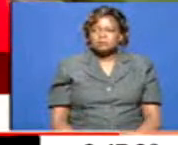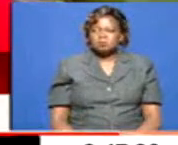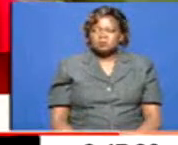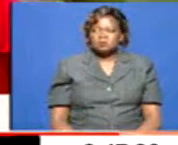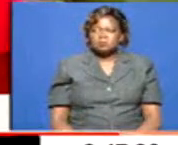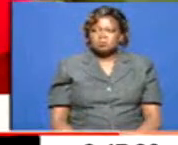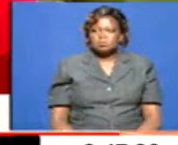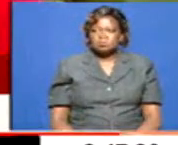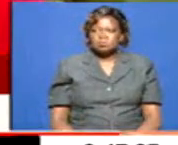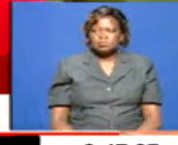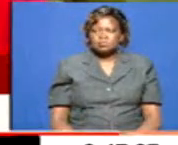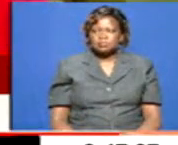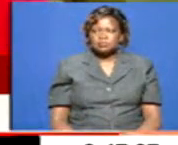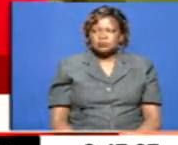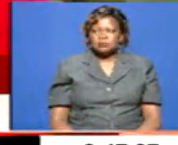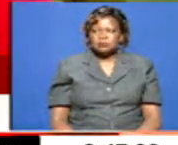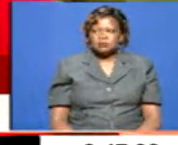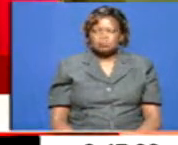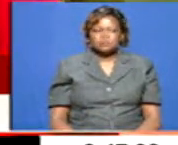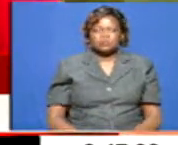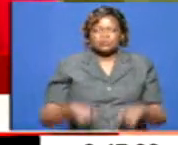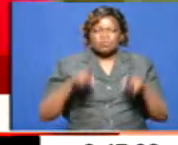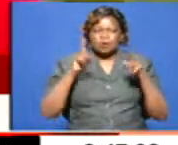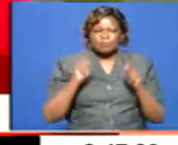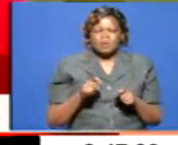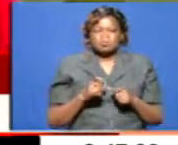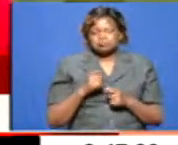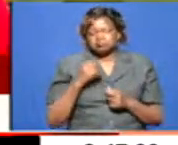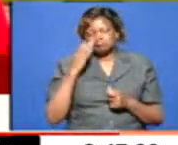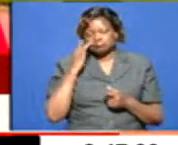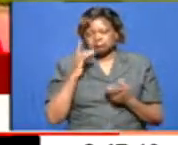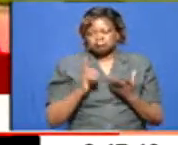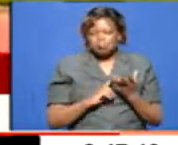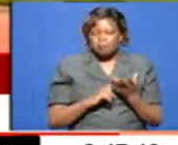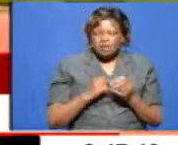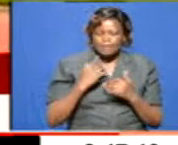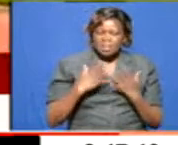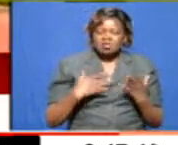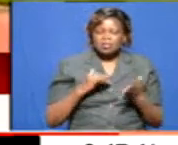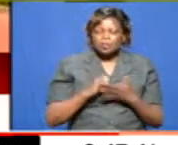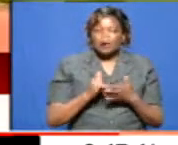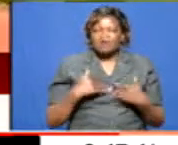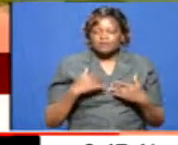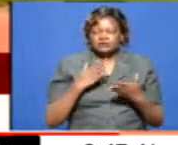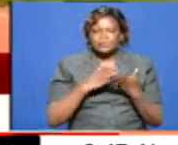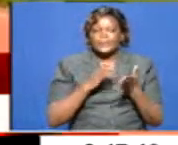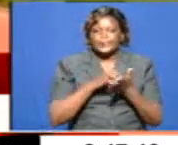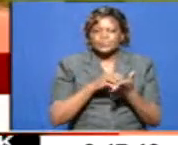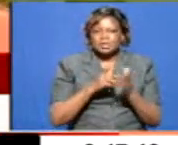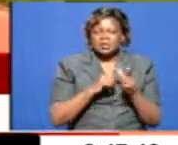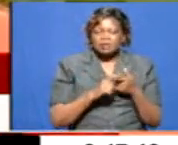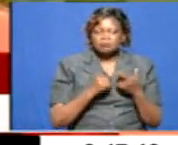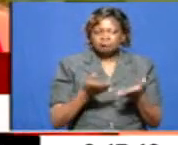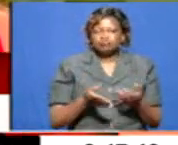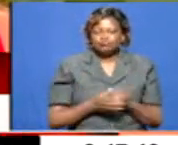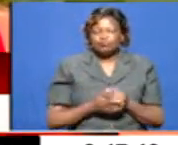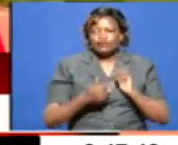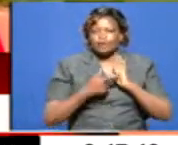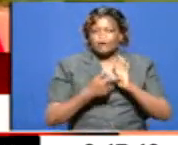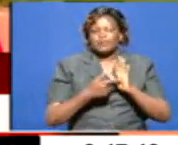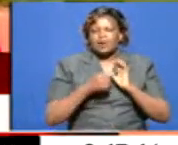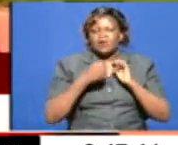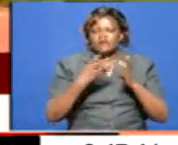The league, and we have to see how many players we have on some positions. And now, for example, I give you